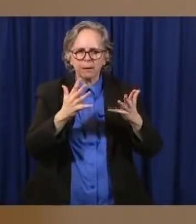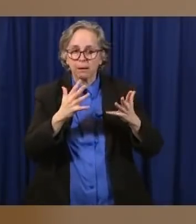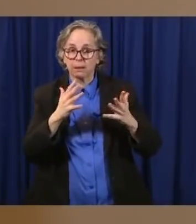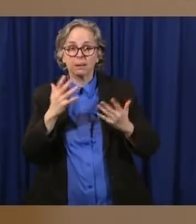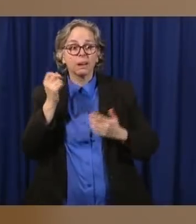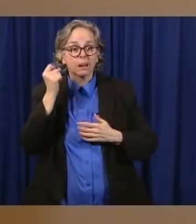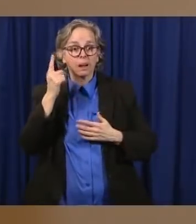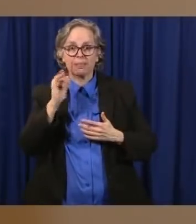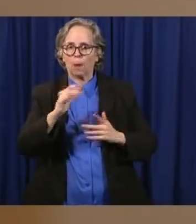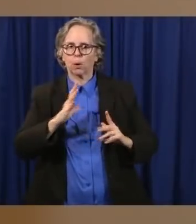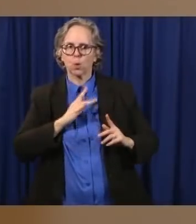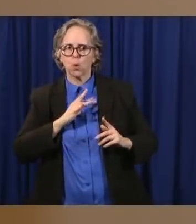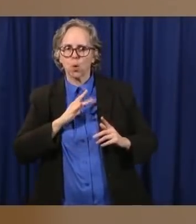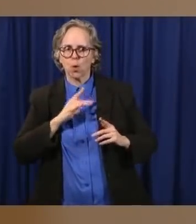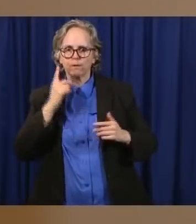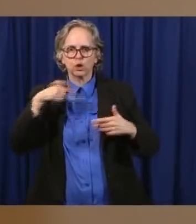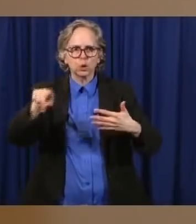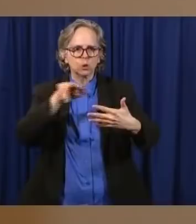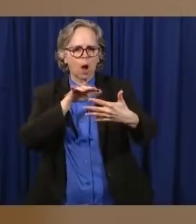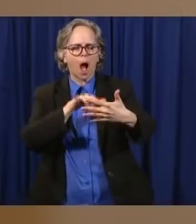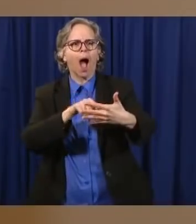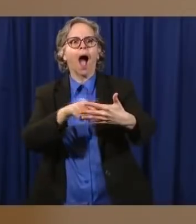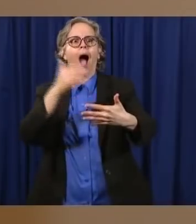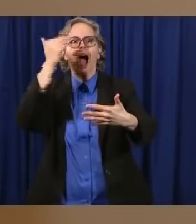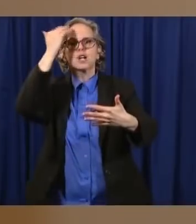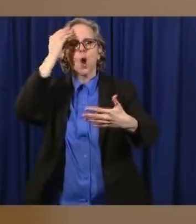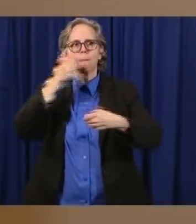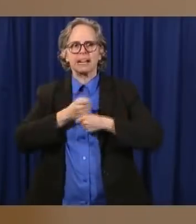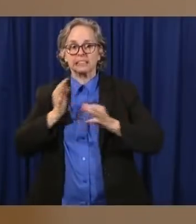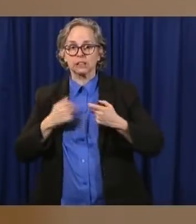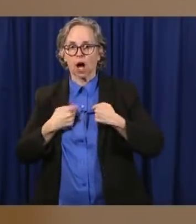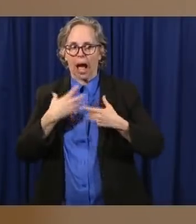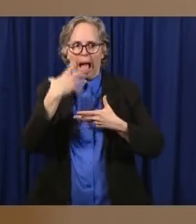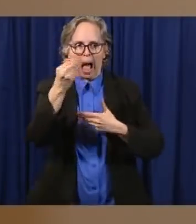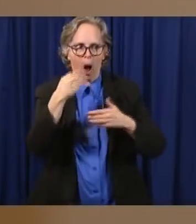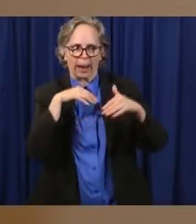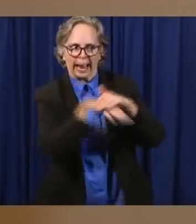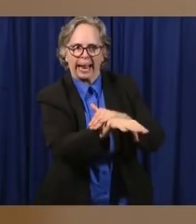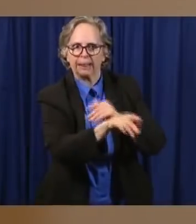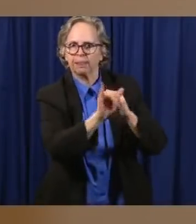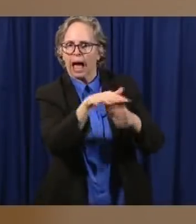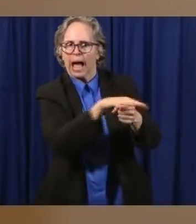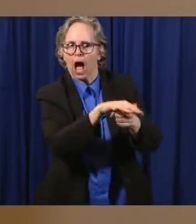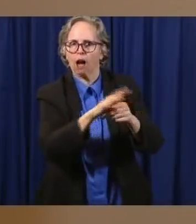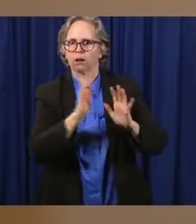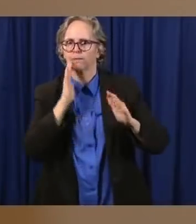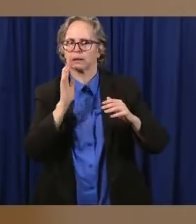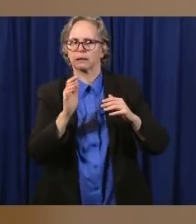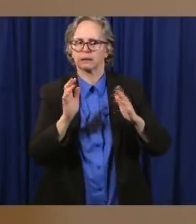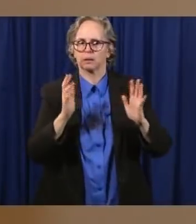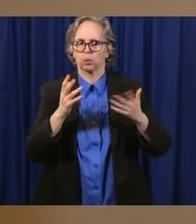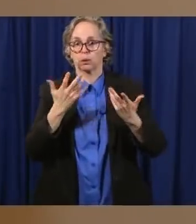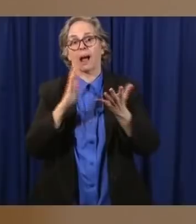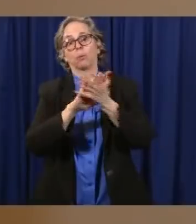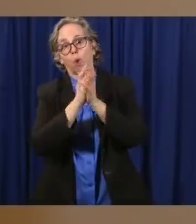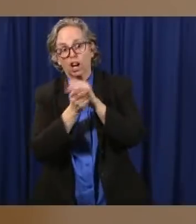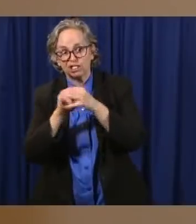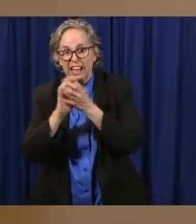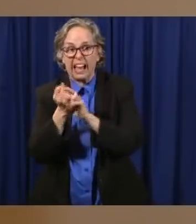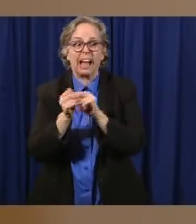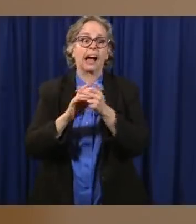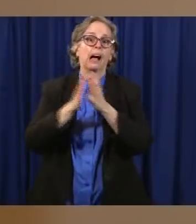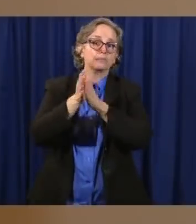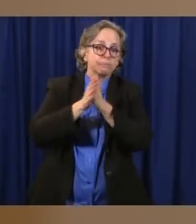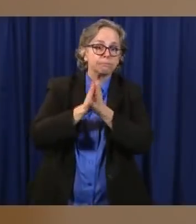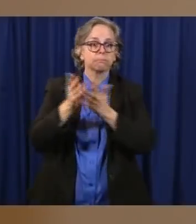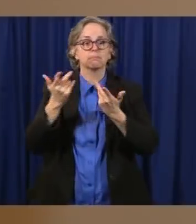home to make decisions about. I mean, we know we're going to be living for a long time with washing hands and distancing kinds of things to